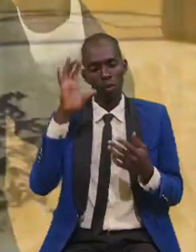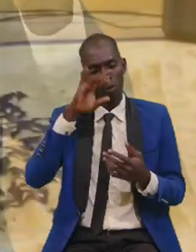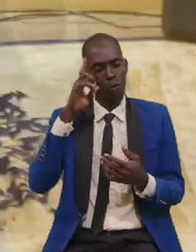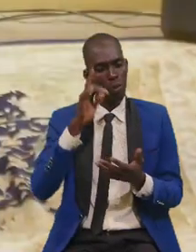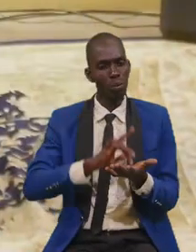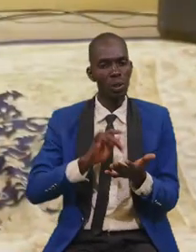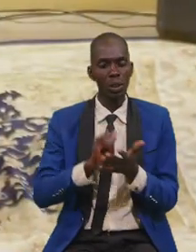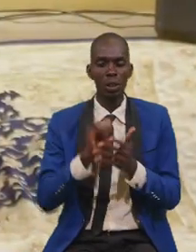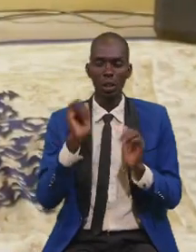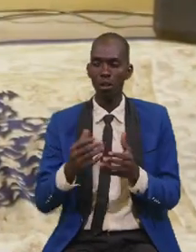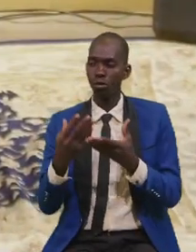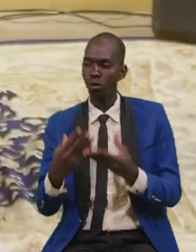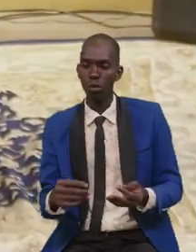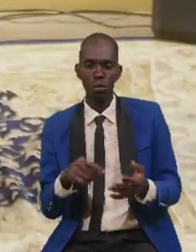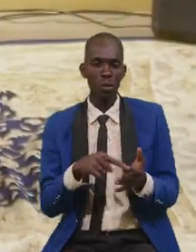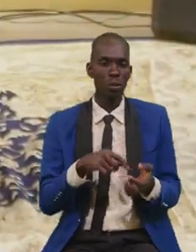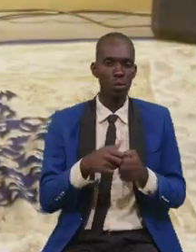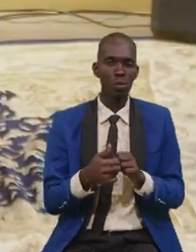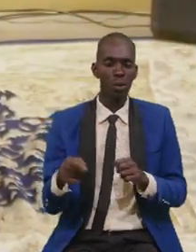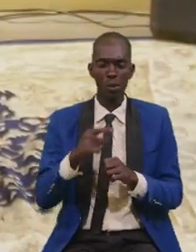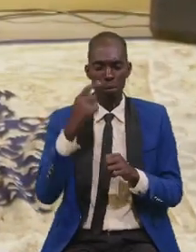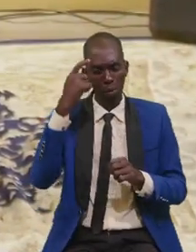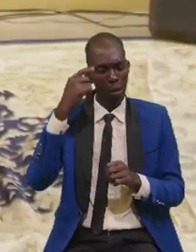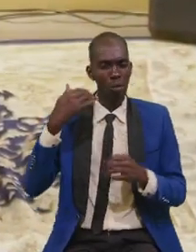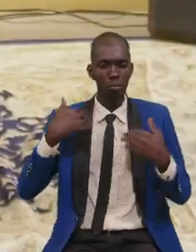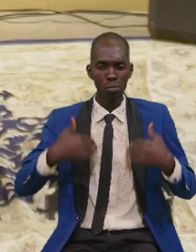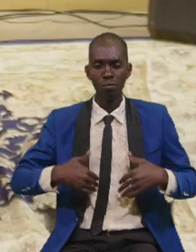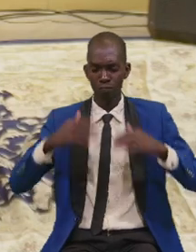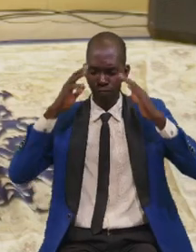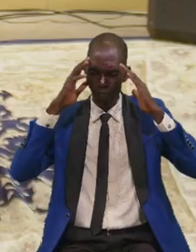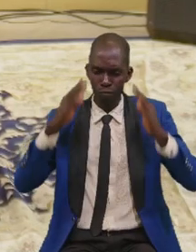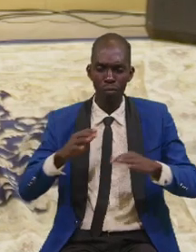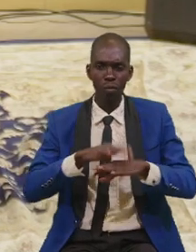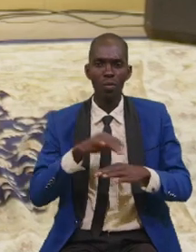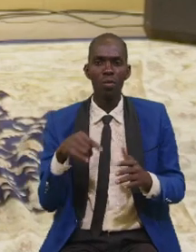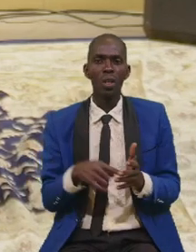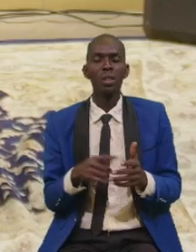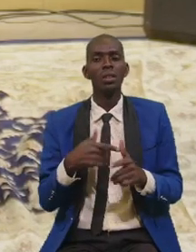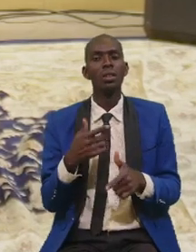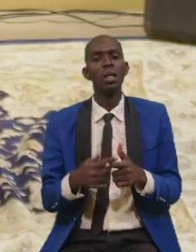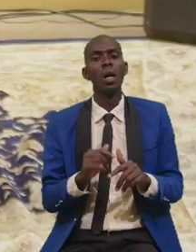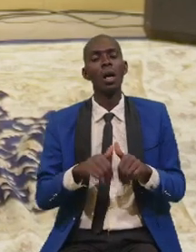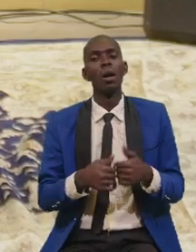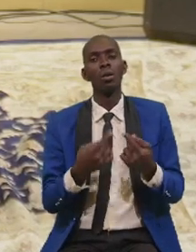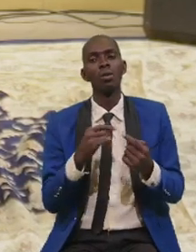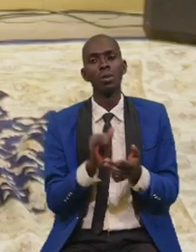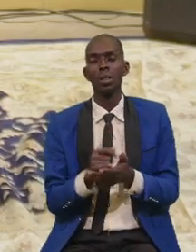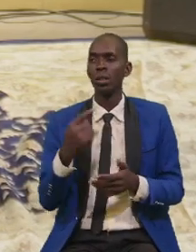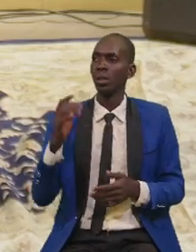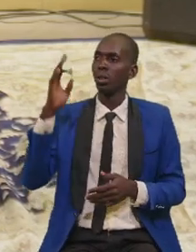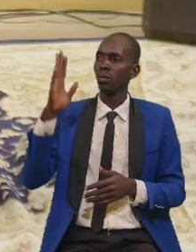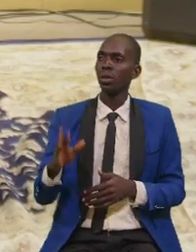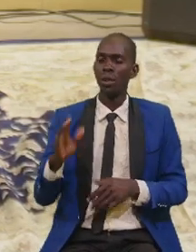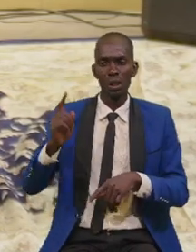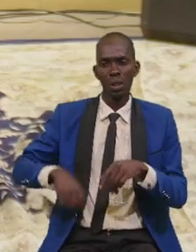their brain, everything is focused. Why is it the evangelists are not focusing? If you come and you